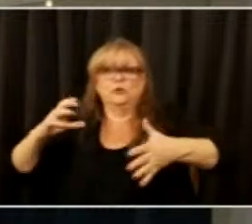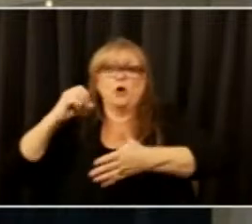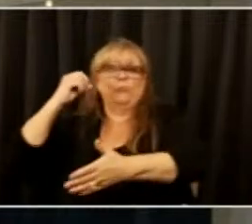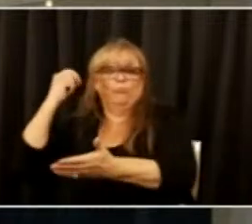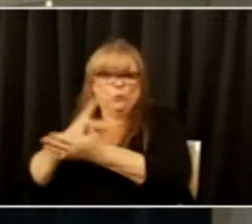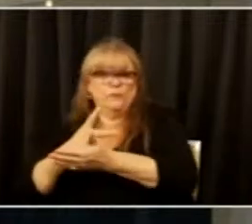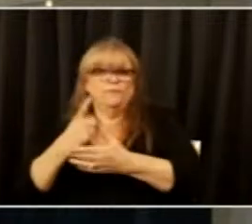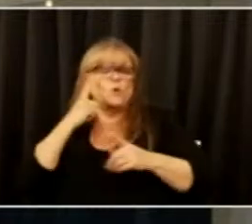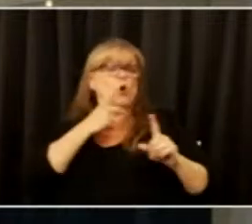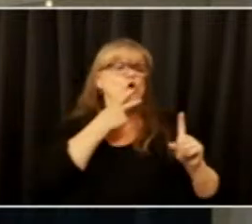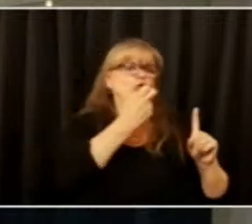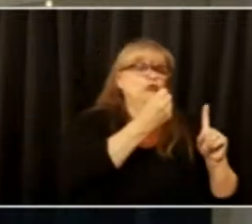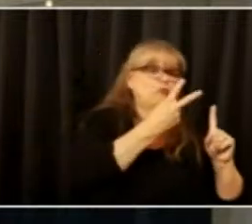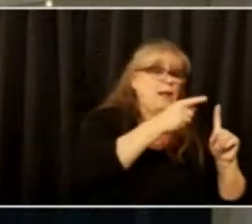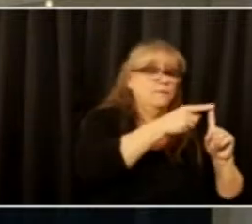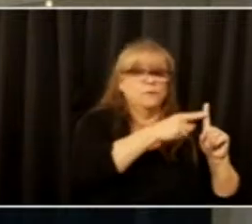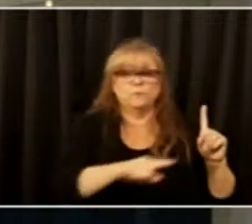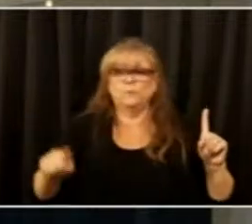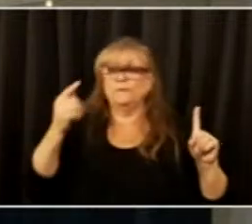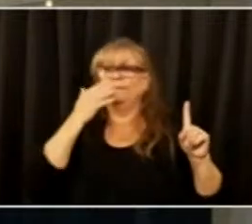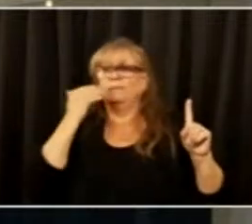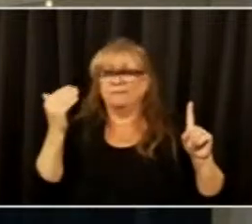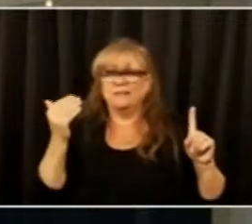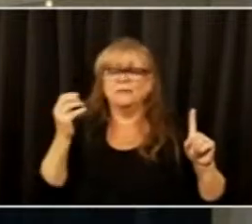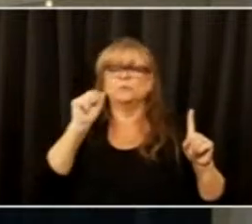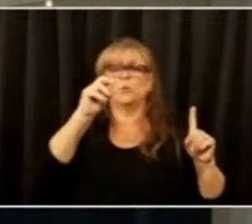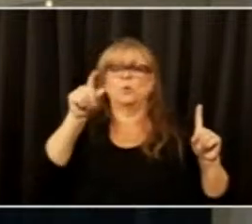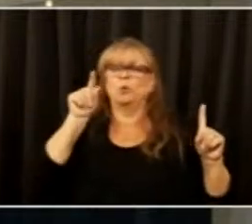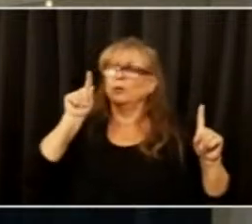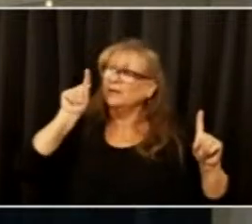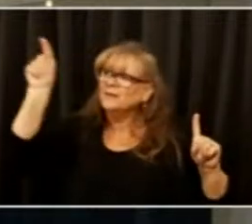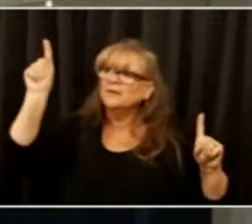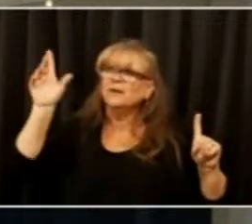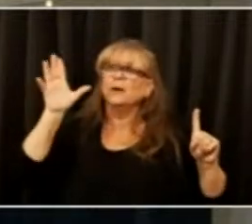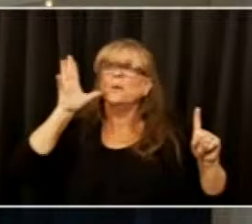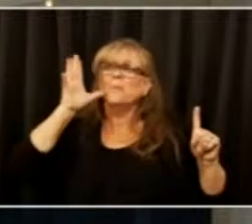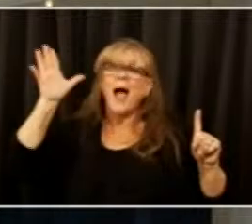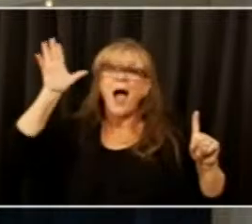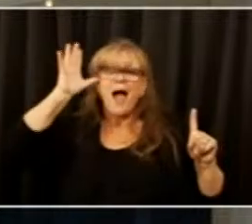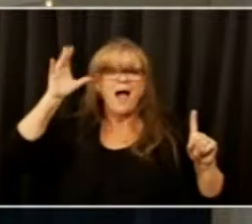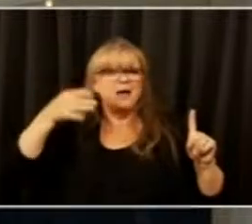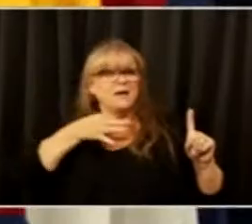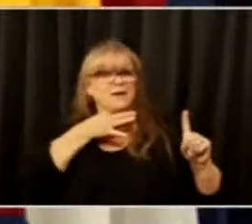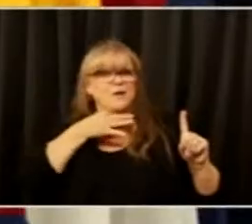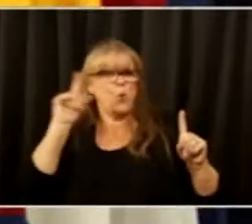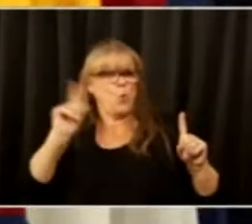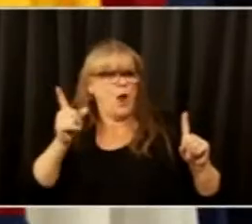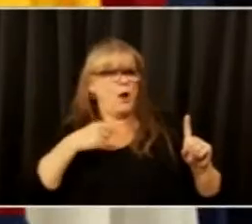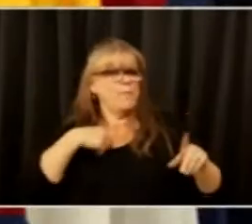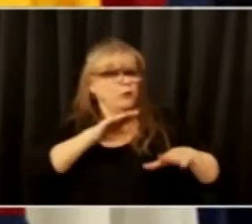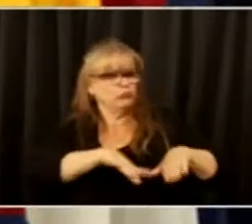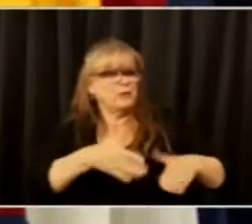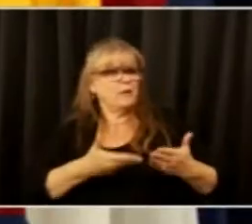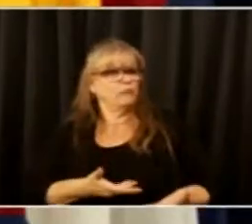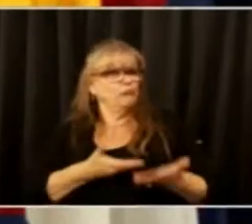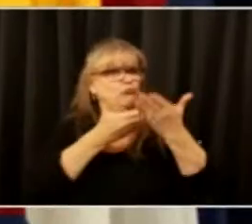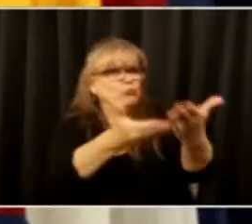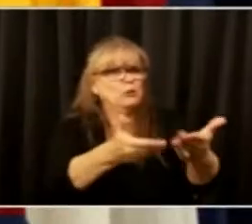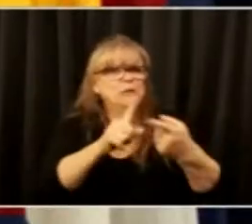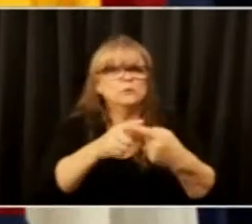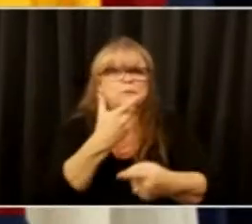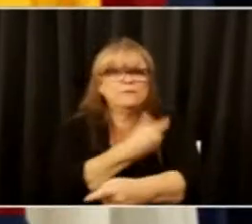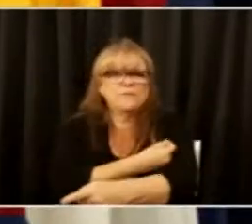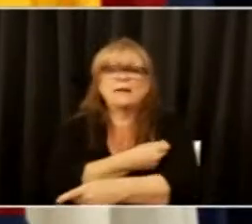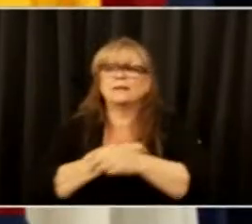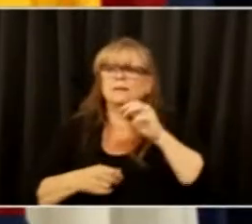wondering about the best step to take forward for their child, where they can get it. My own kids are 6 and 9. They're not yet old enough to get a vaccine, but if